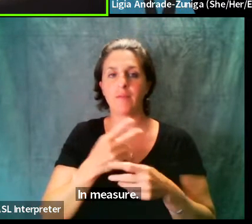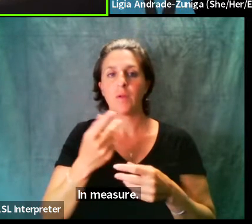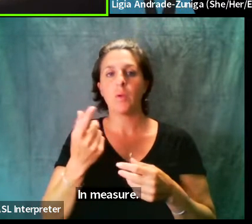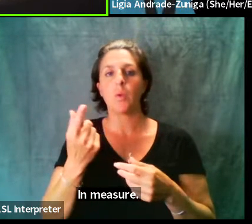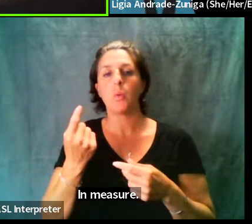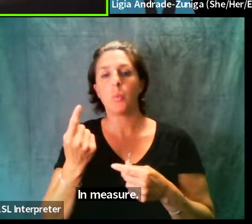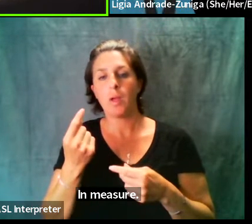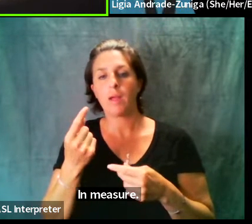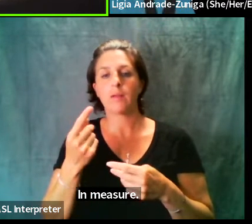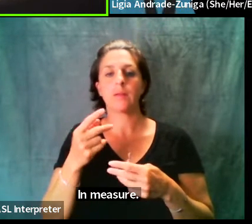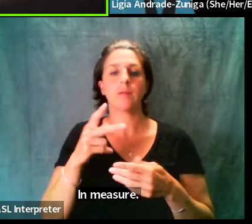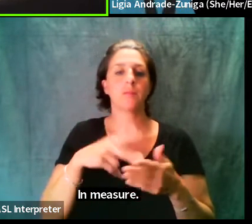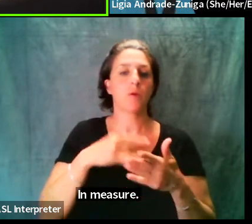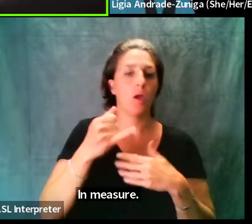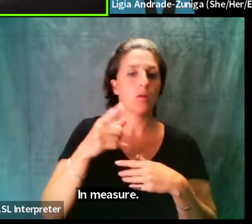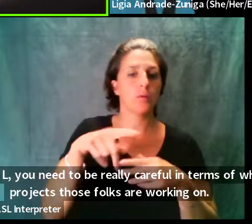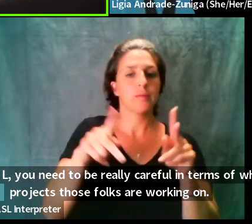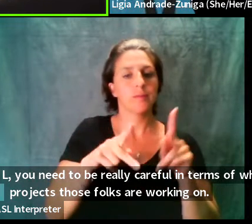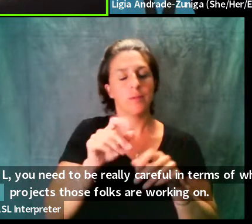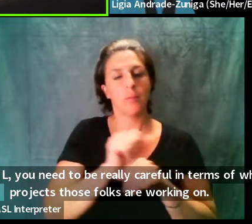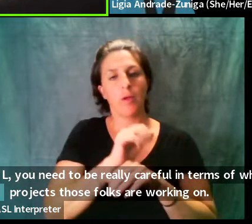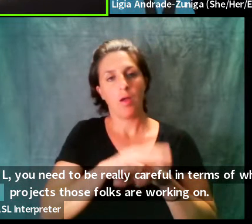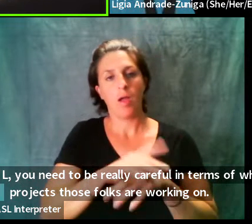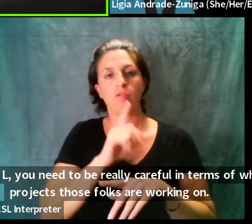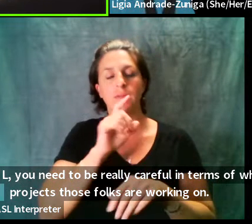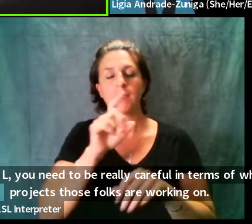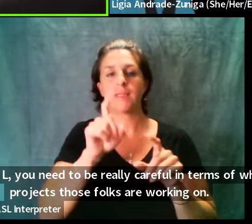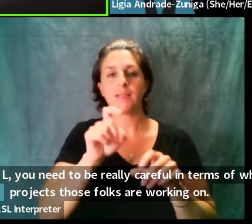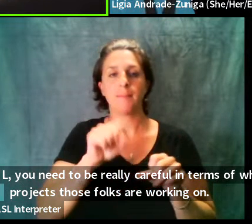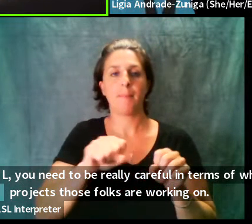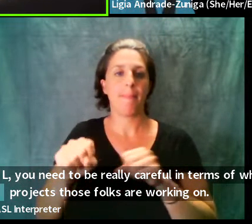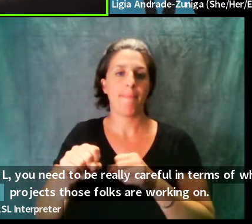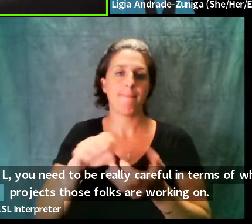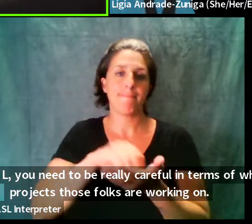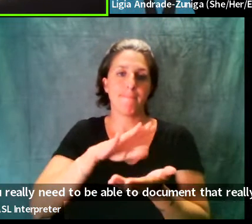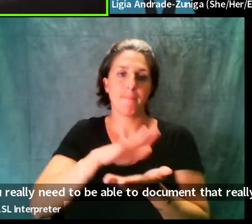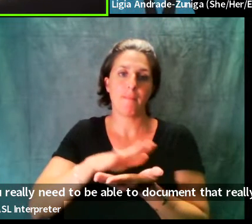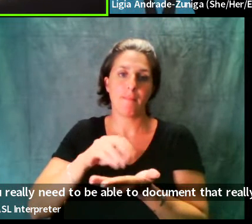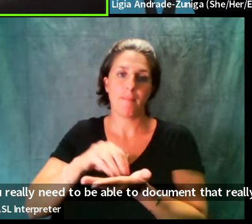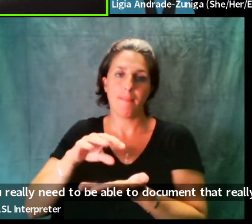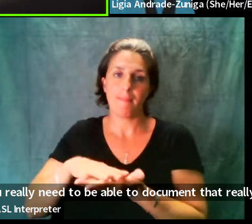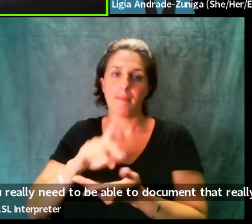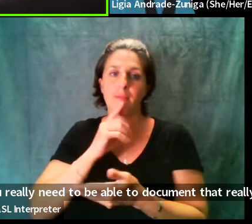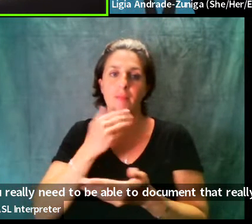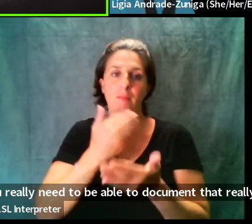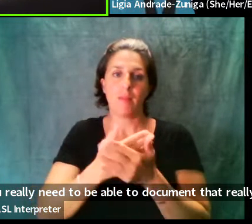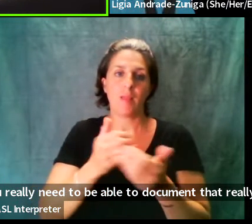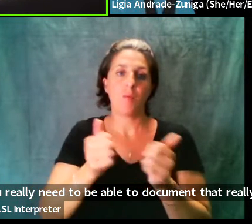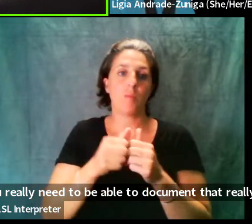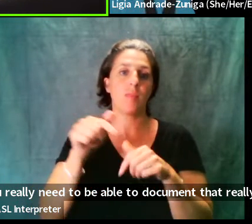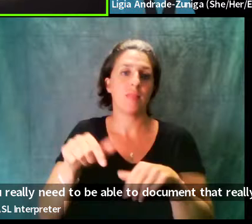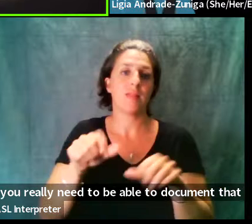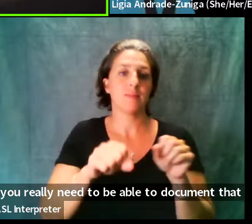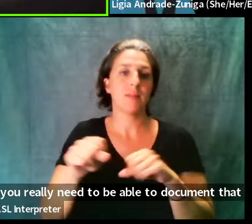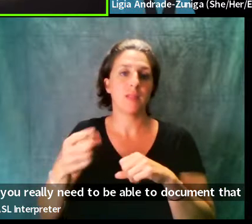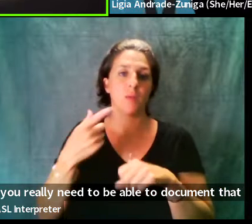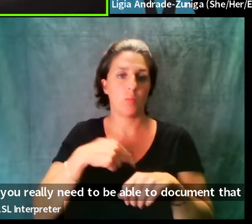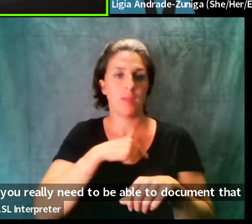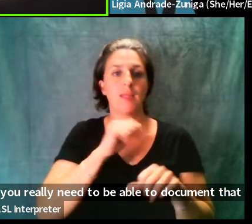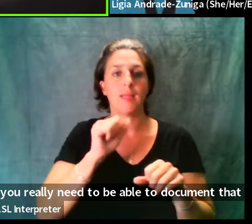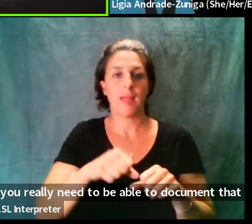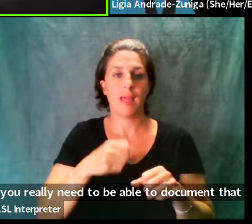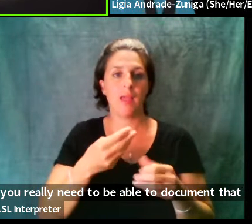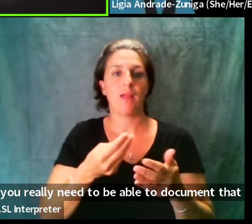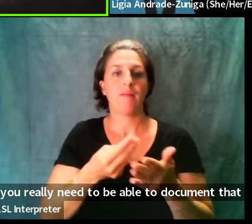on. And you really need to be able to document that really well. With this ability, we're able to fund with